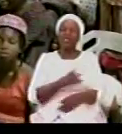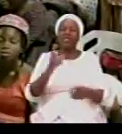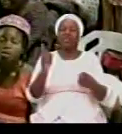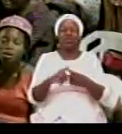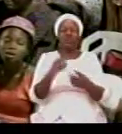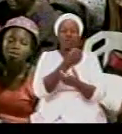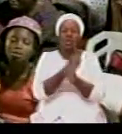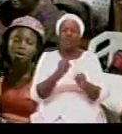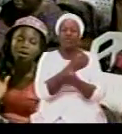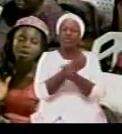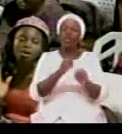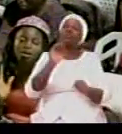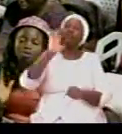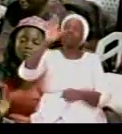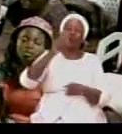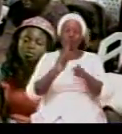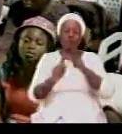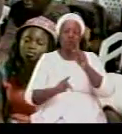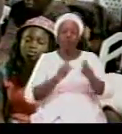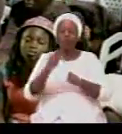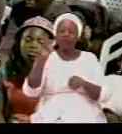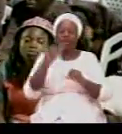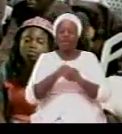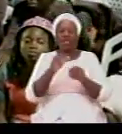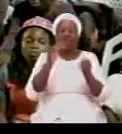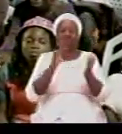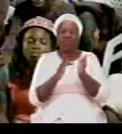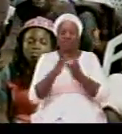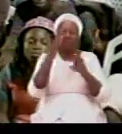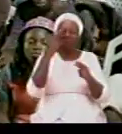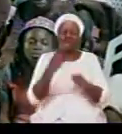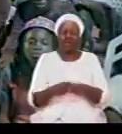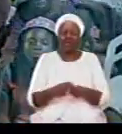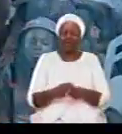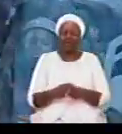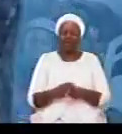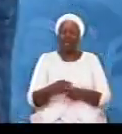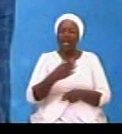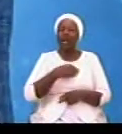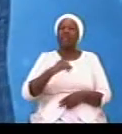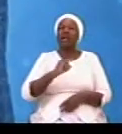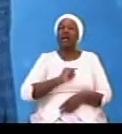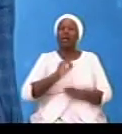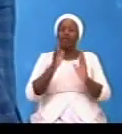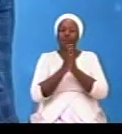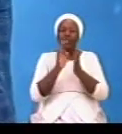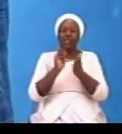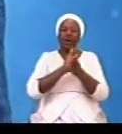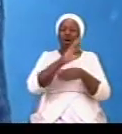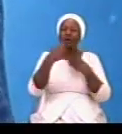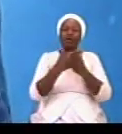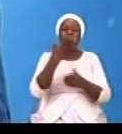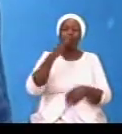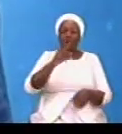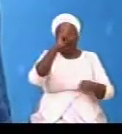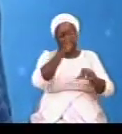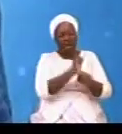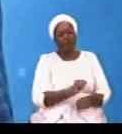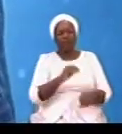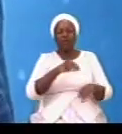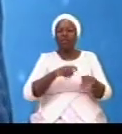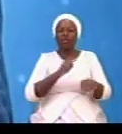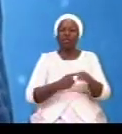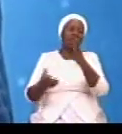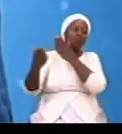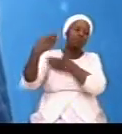Jesus' name. And I pray that all the bad habits of the past, all the evil things of the past, you break